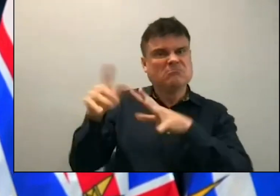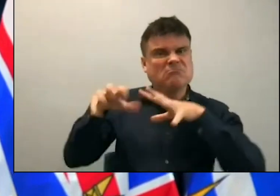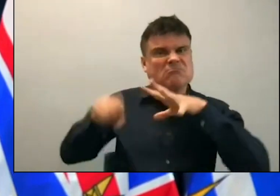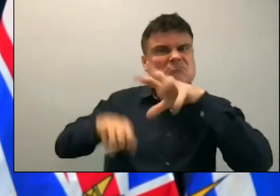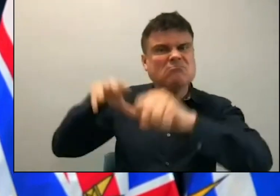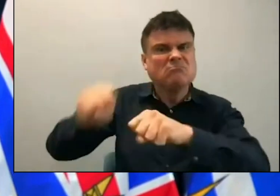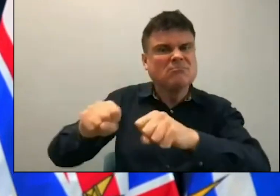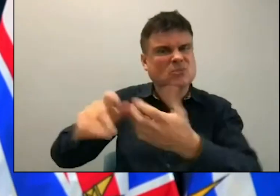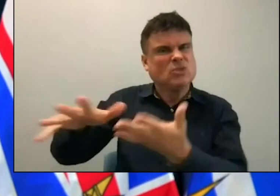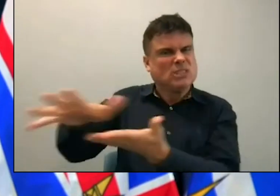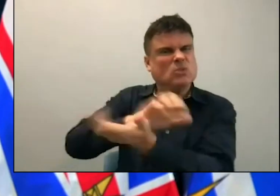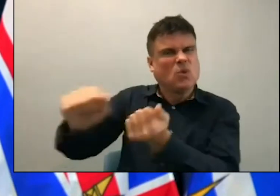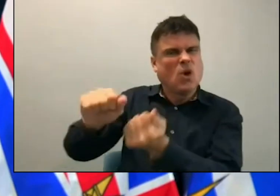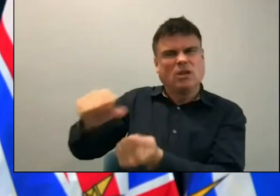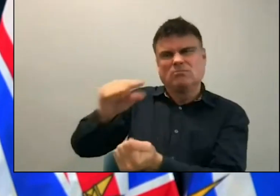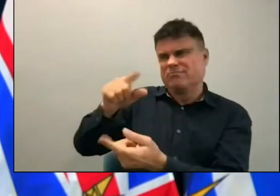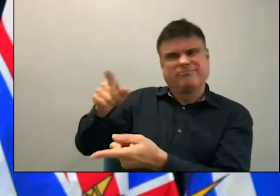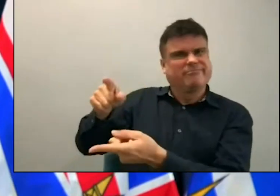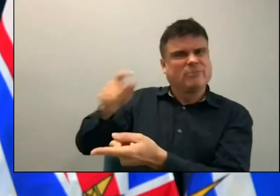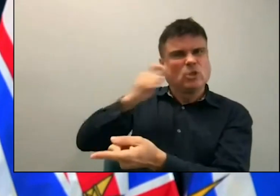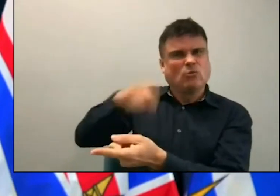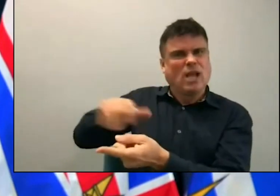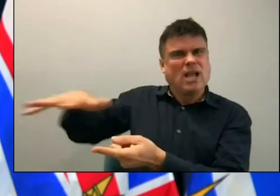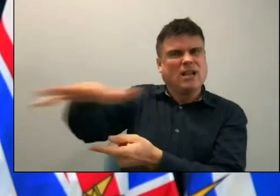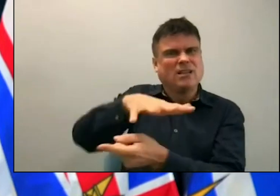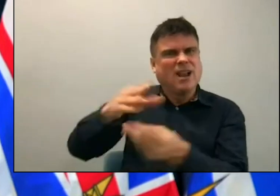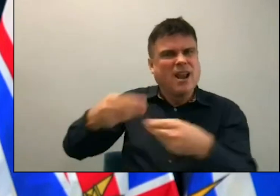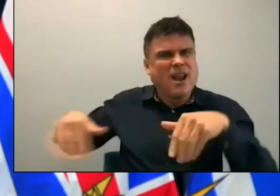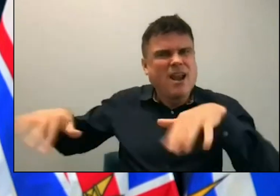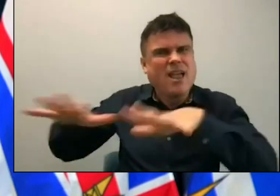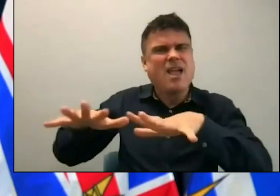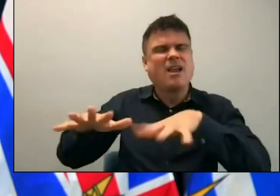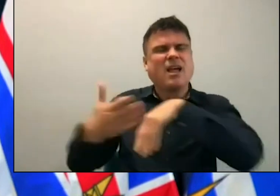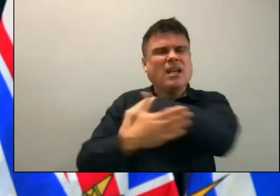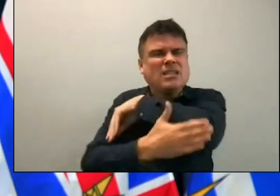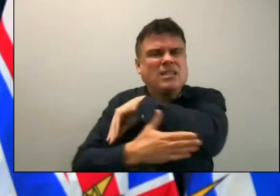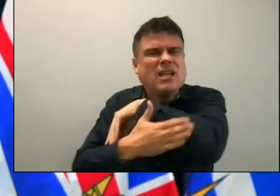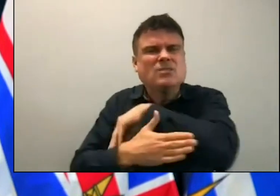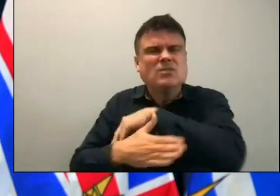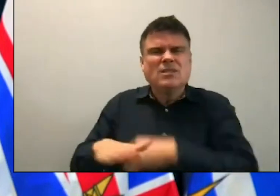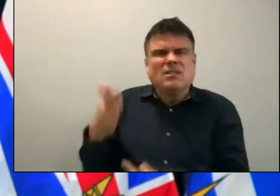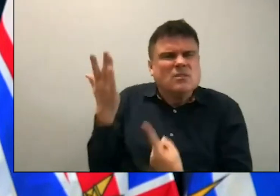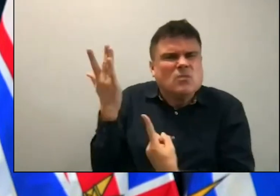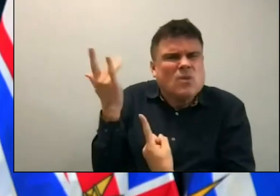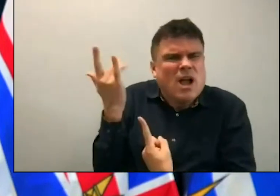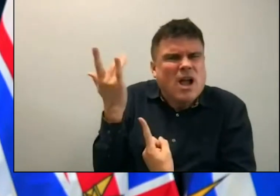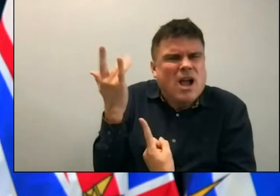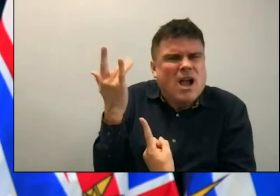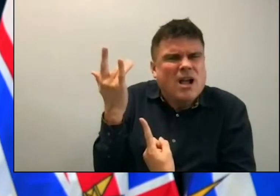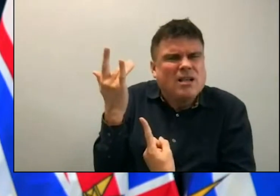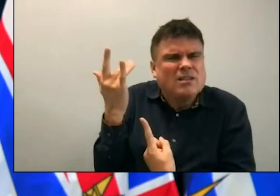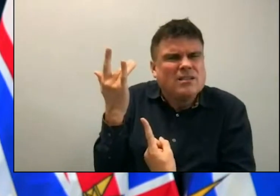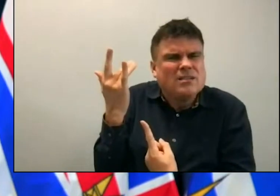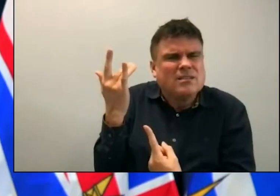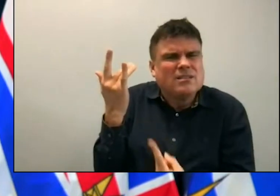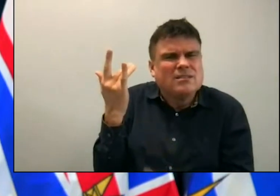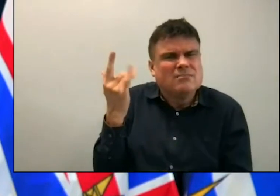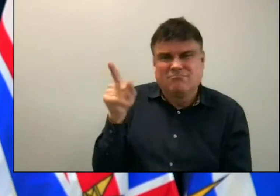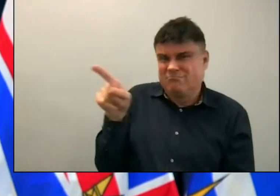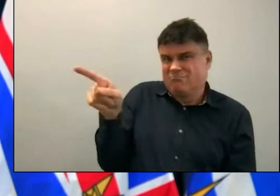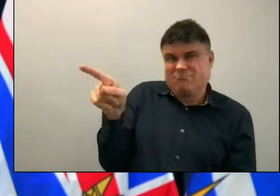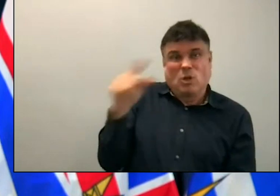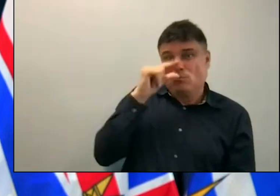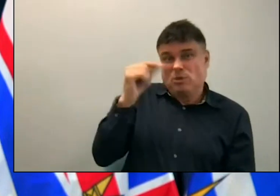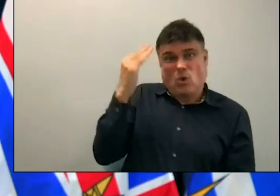lives at risk, destroying a civilization, quite frankly, for reasons not known to anyone but him. I am so